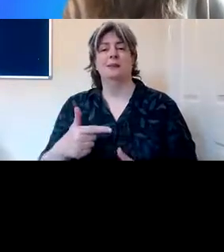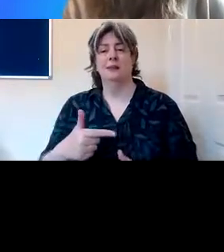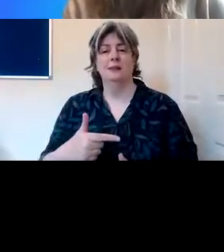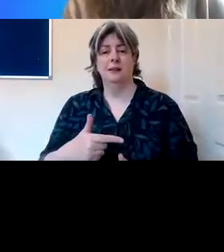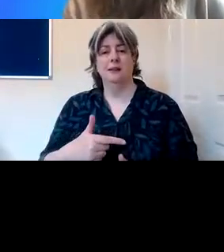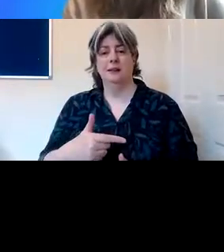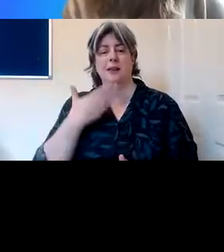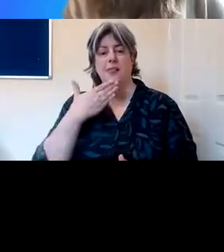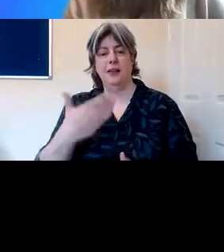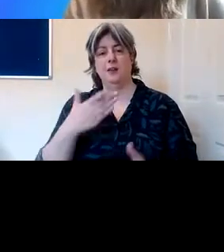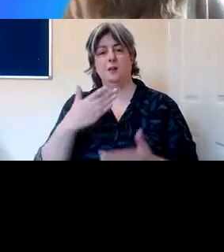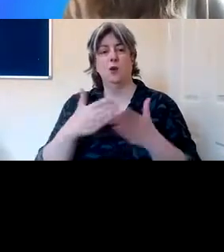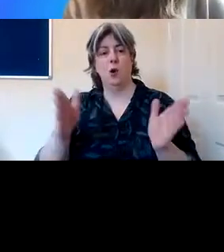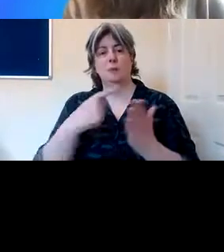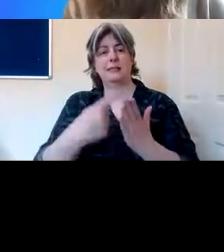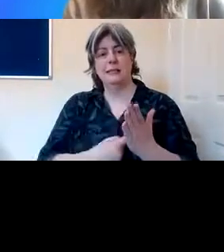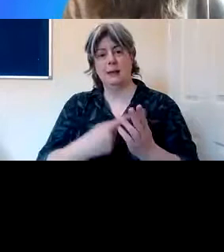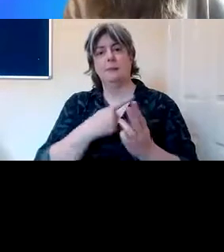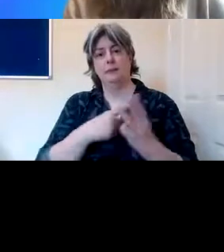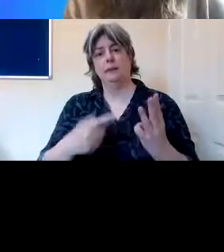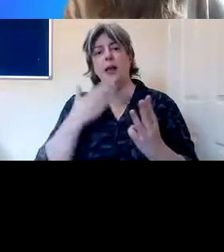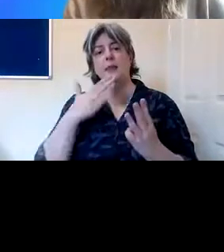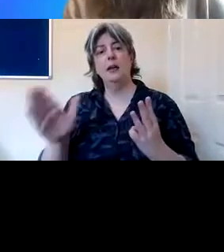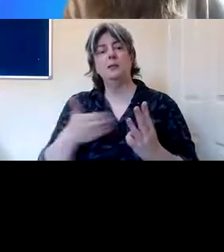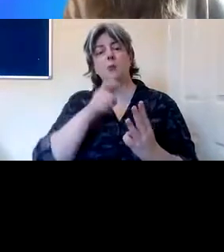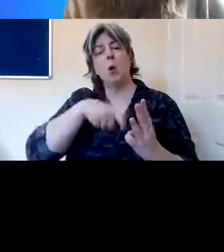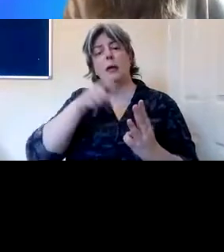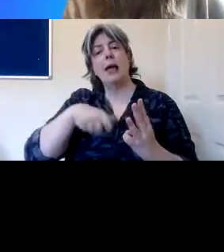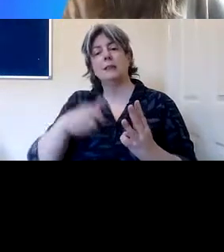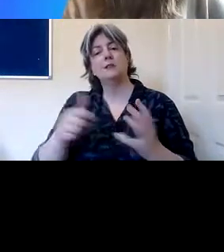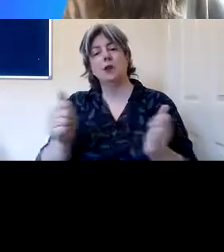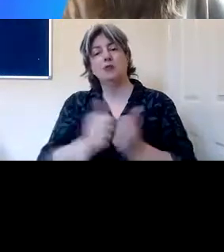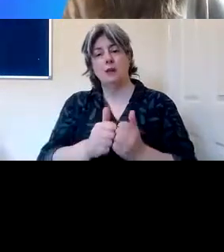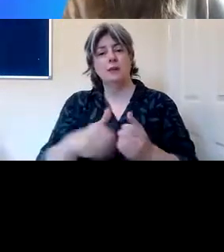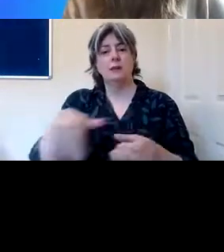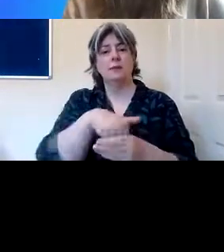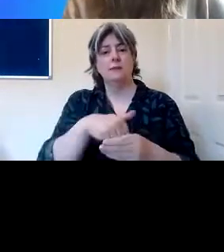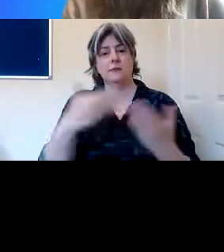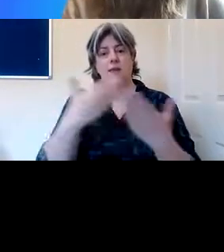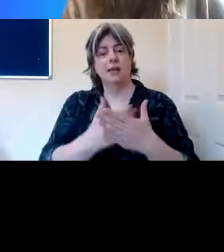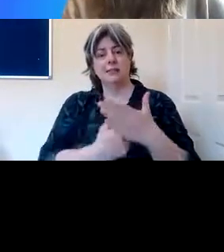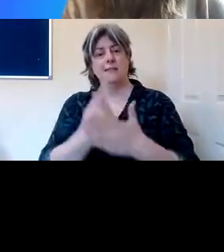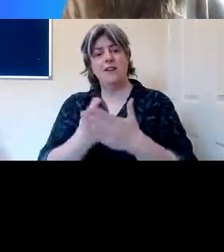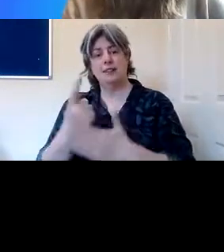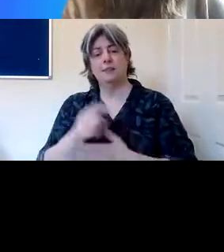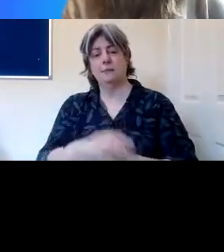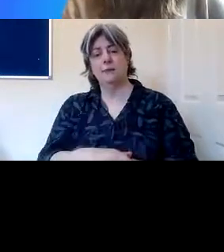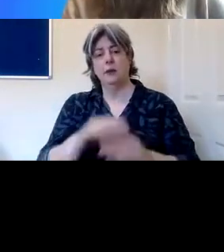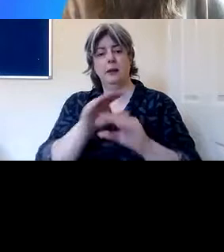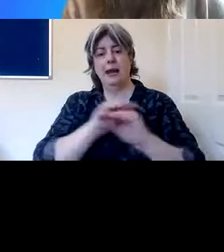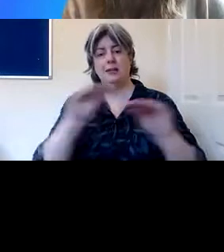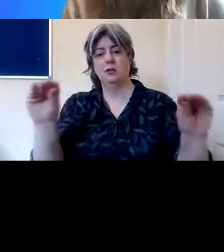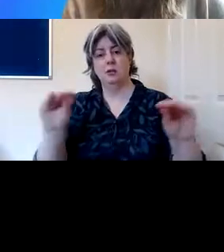Thank you for your opening statement, and thank you to all candidates for agreeing to take part in this evening's event. Just to let everybody know